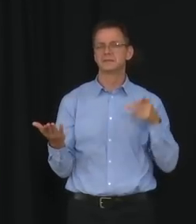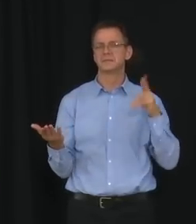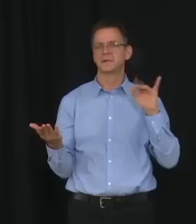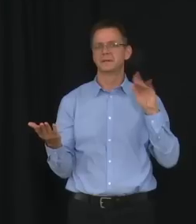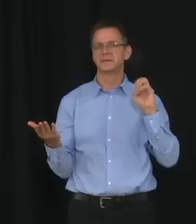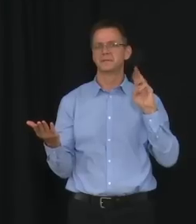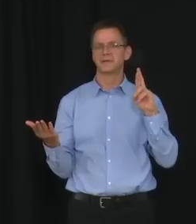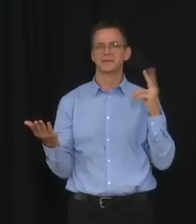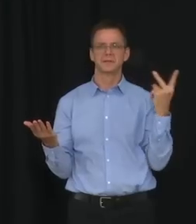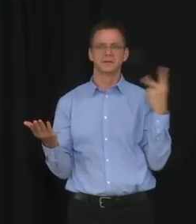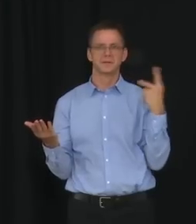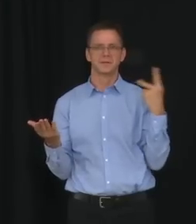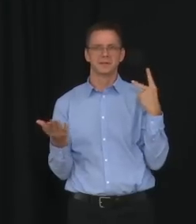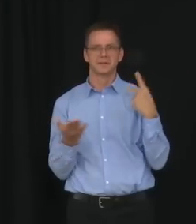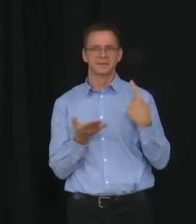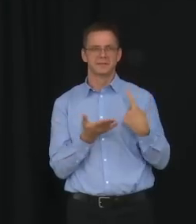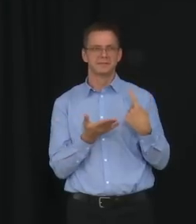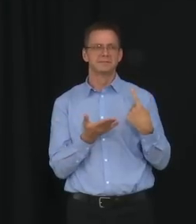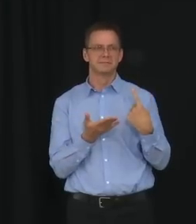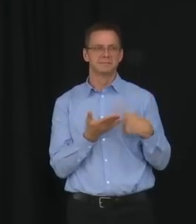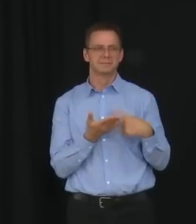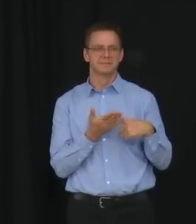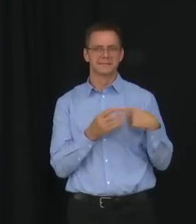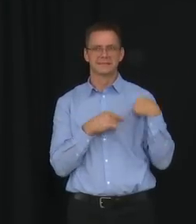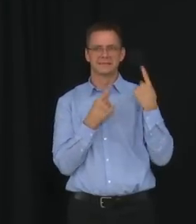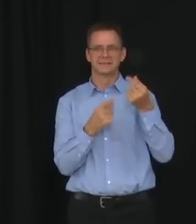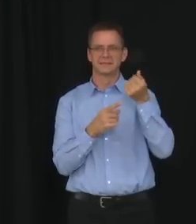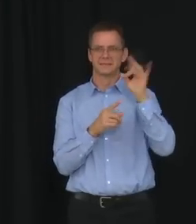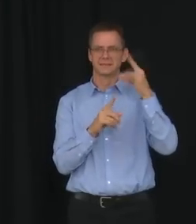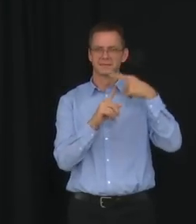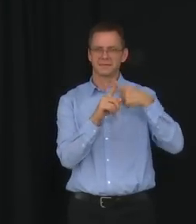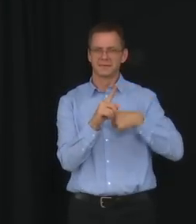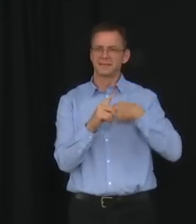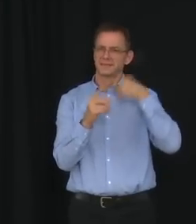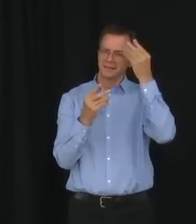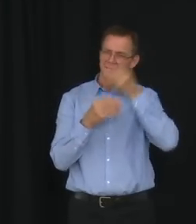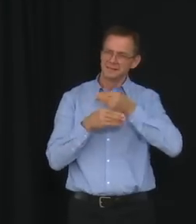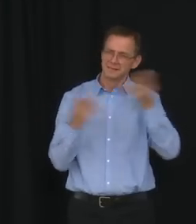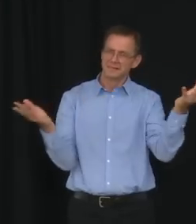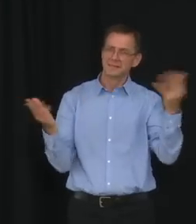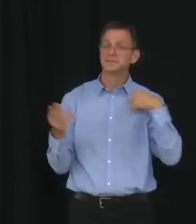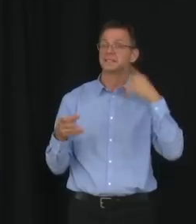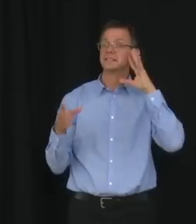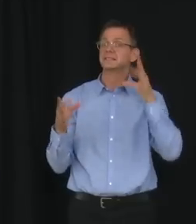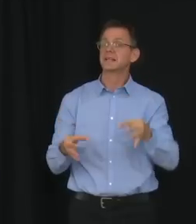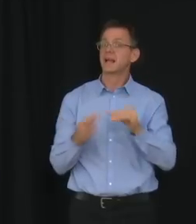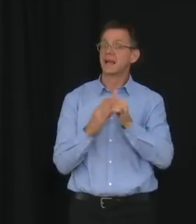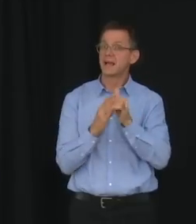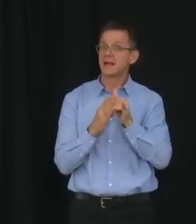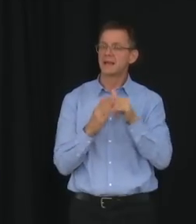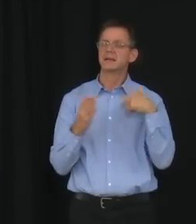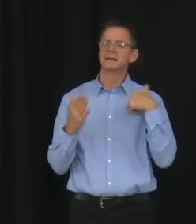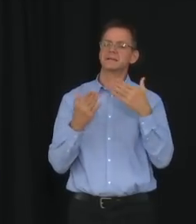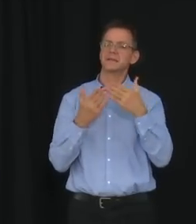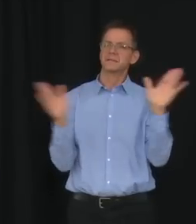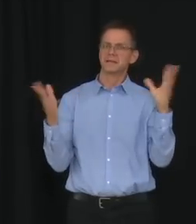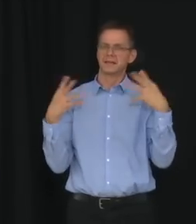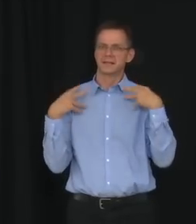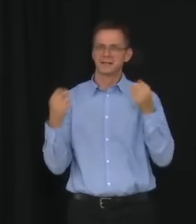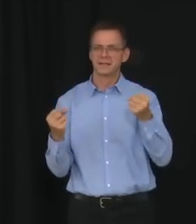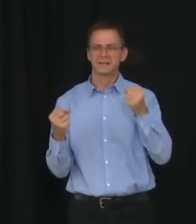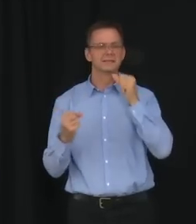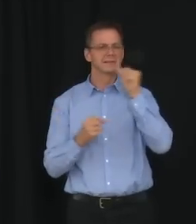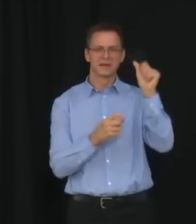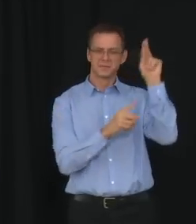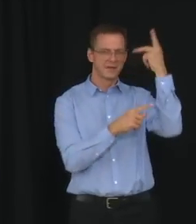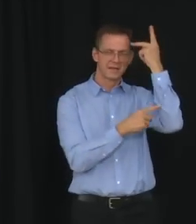health and not making these decisions political. And I think, quite frankly, the biggest criticism of us over the last